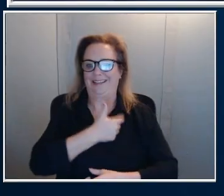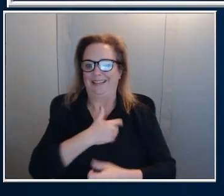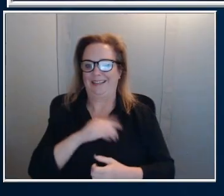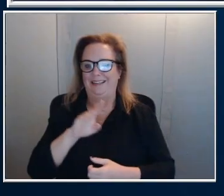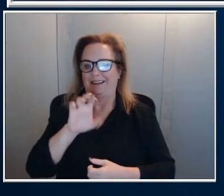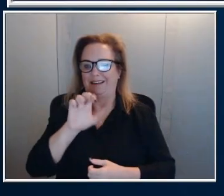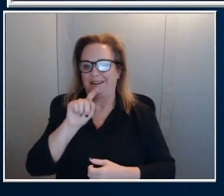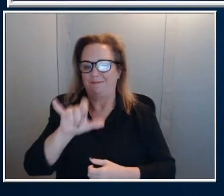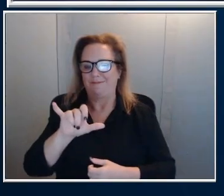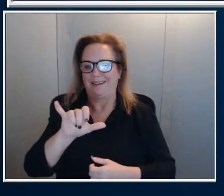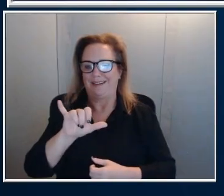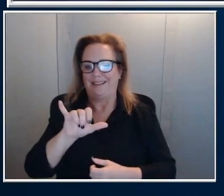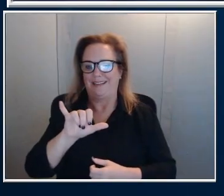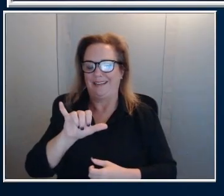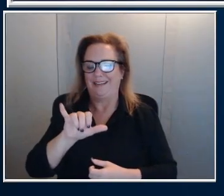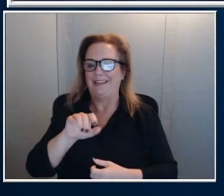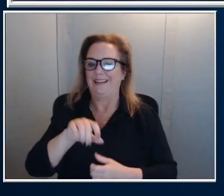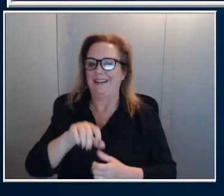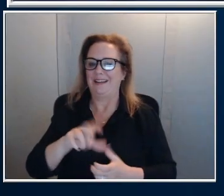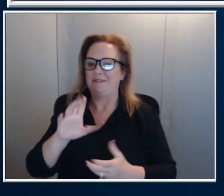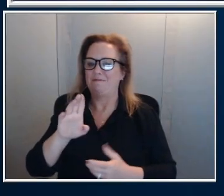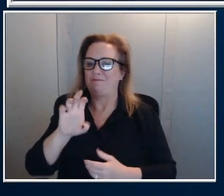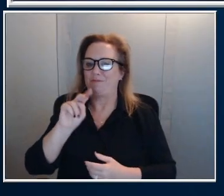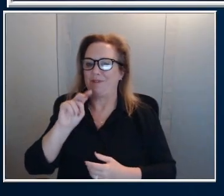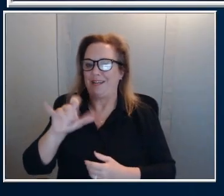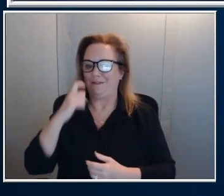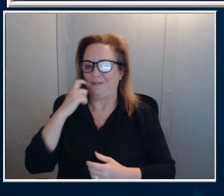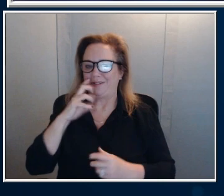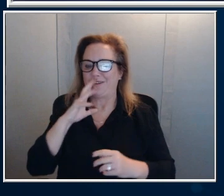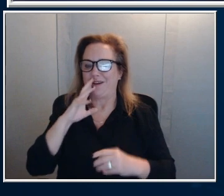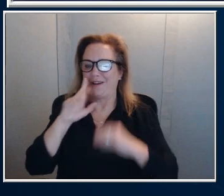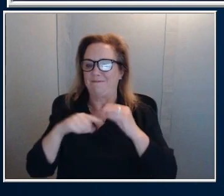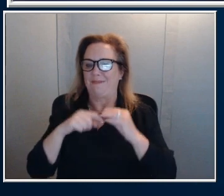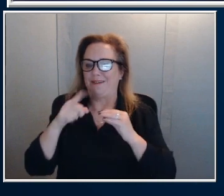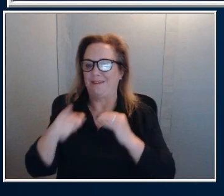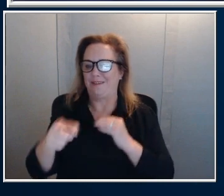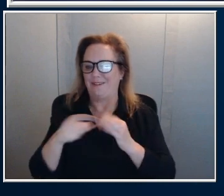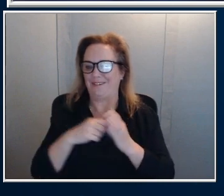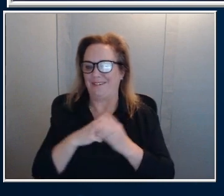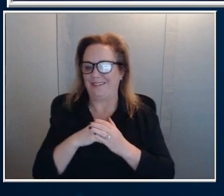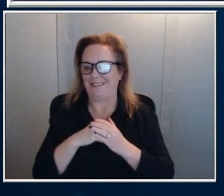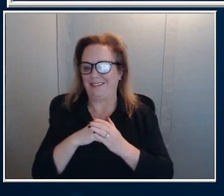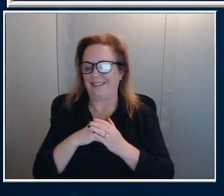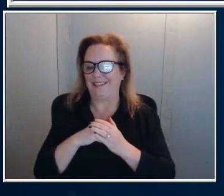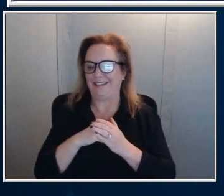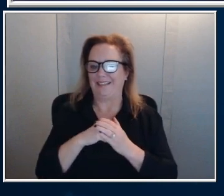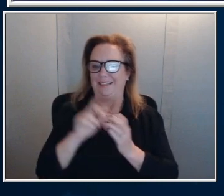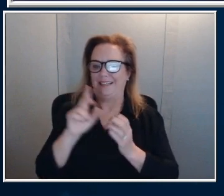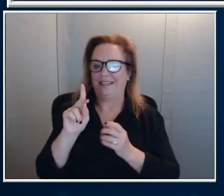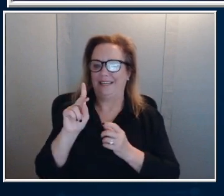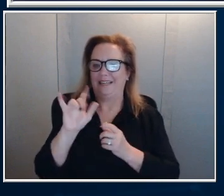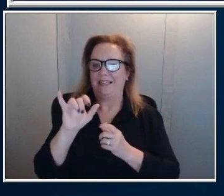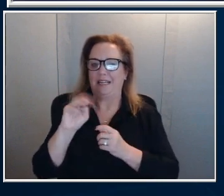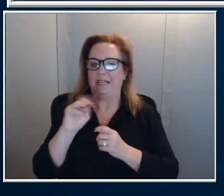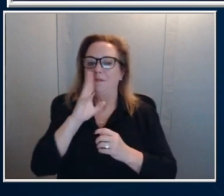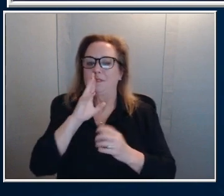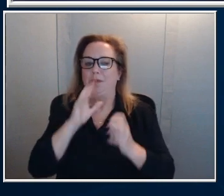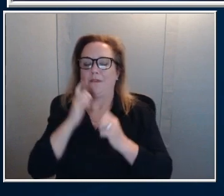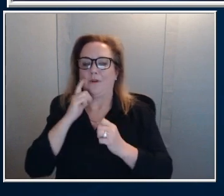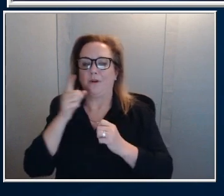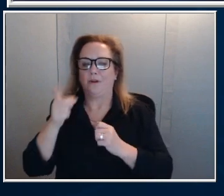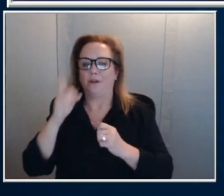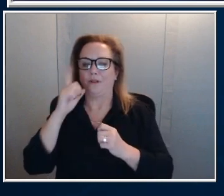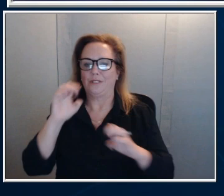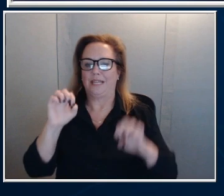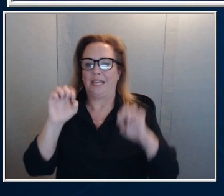So we wanted, Brittany, we were just talking about you. So Kim was kind of speaking for you because she's now educated